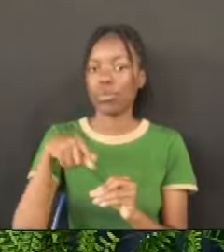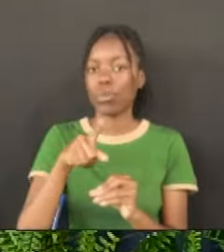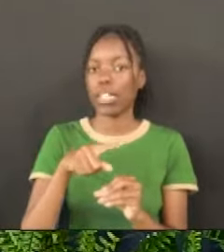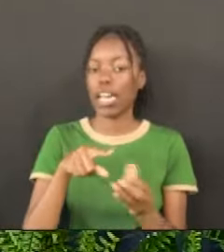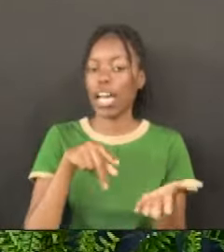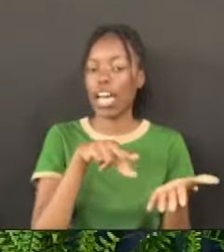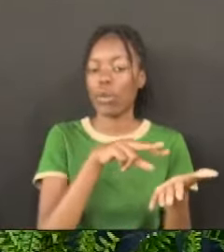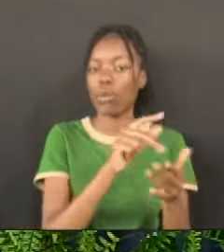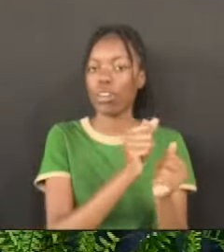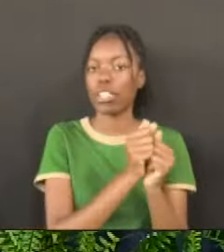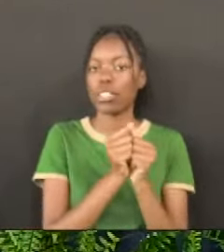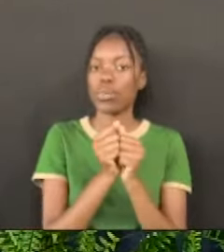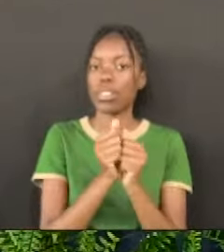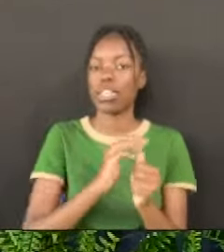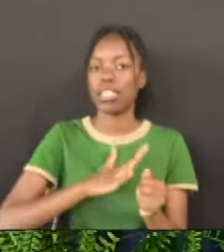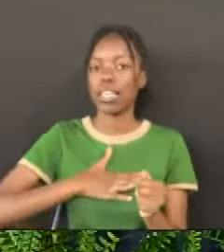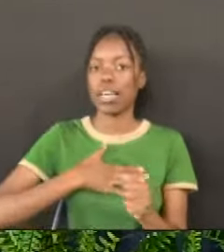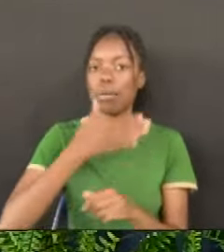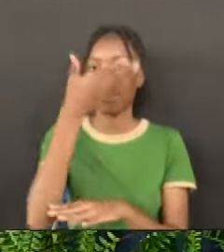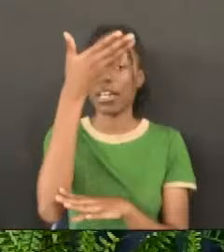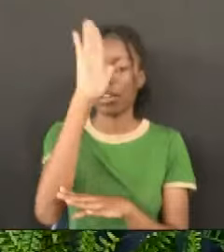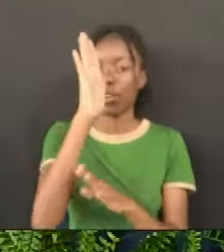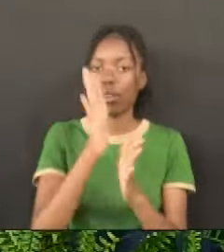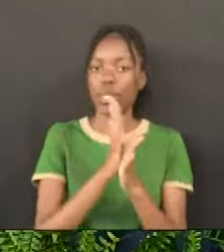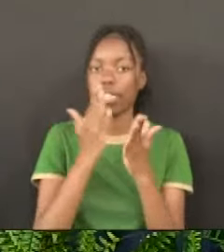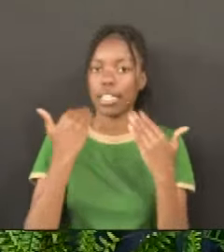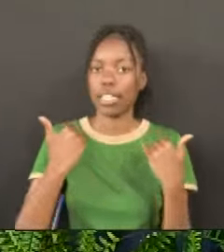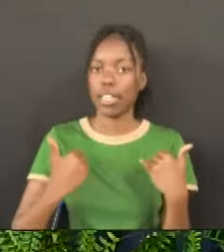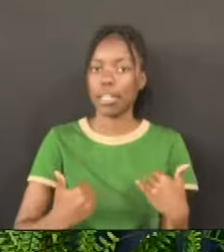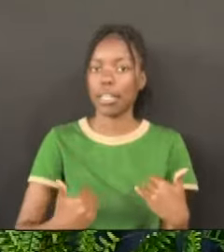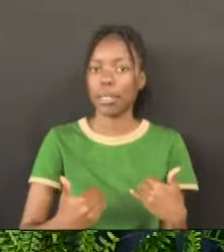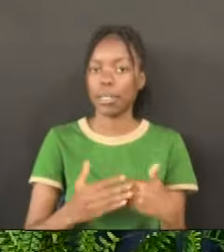my God and I.